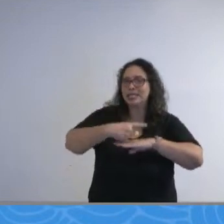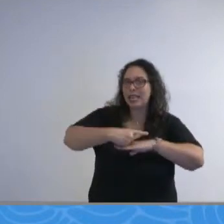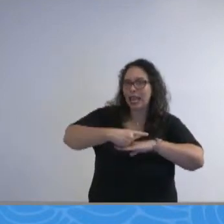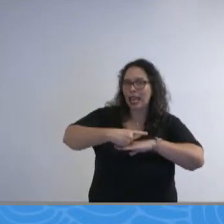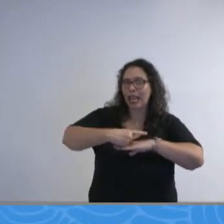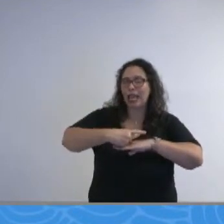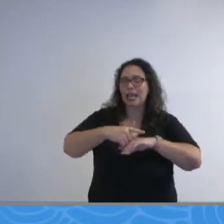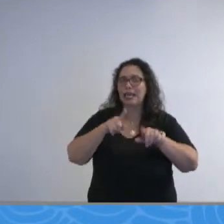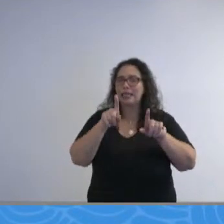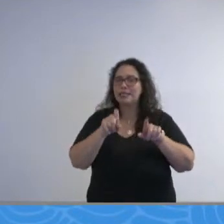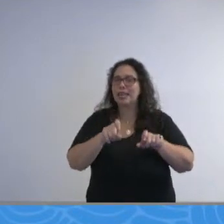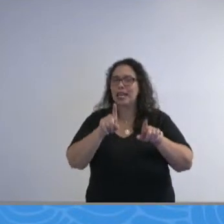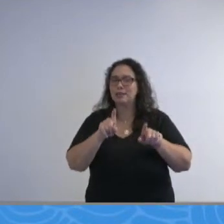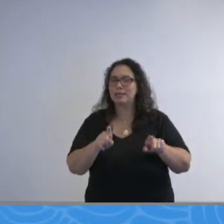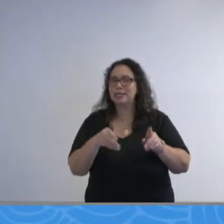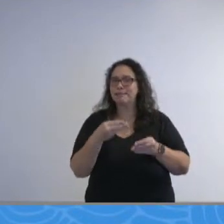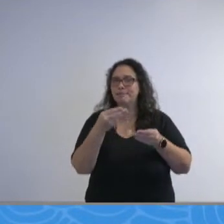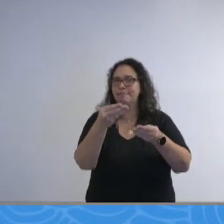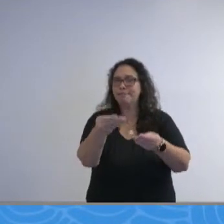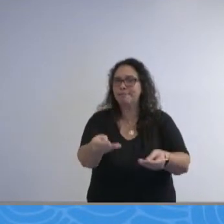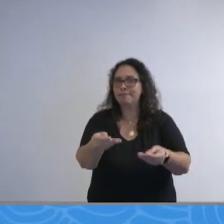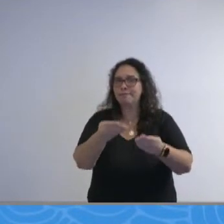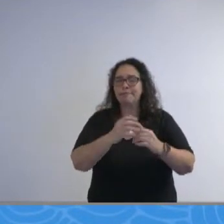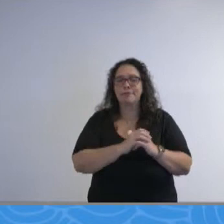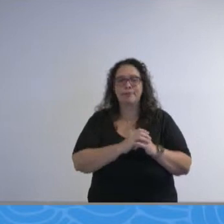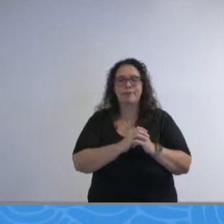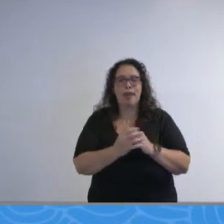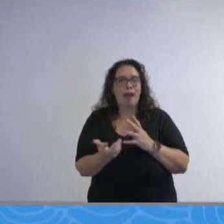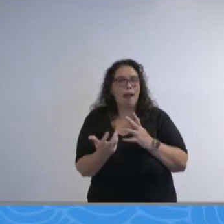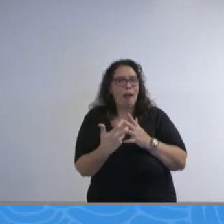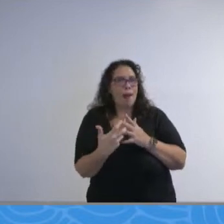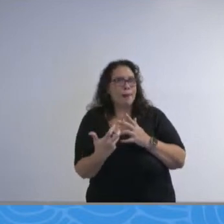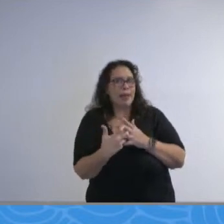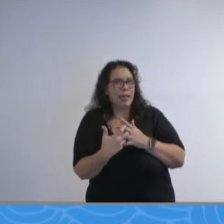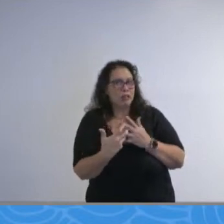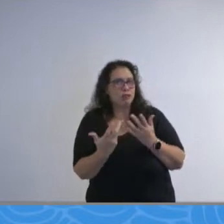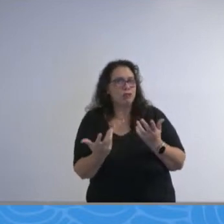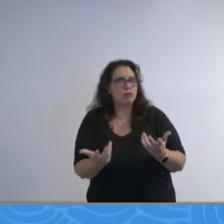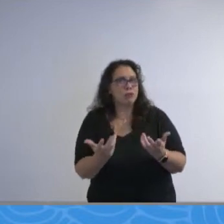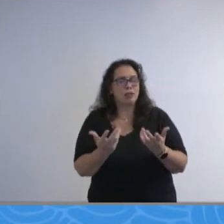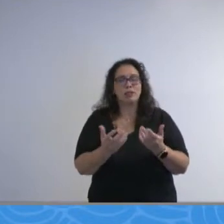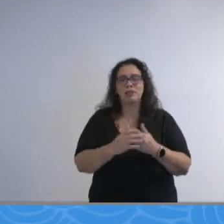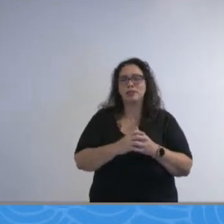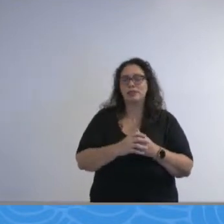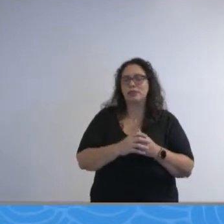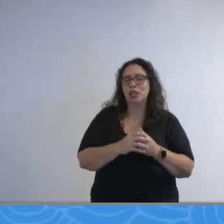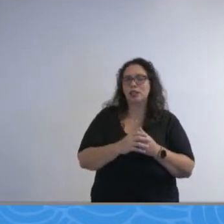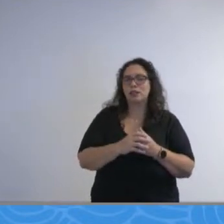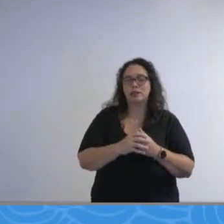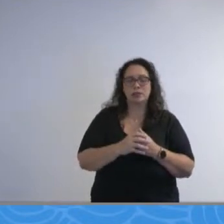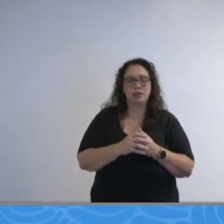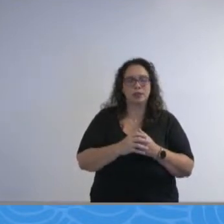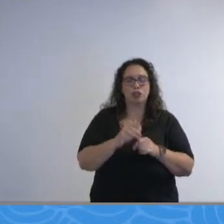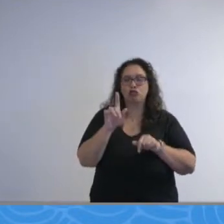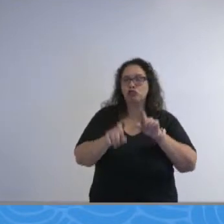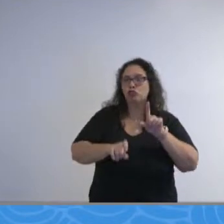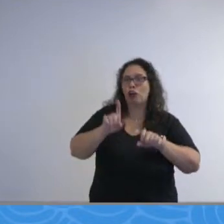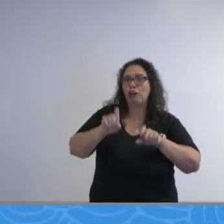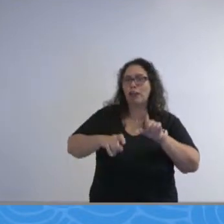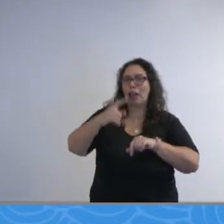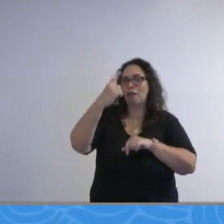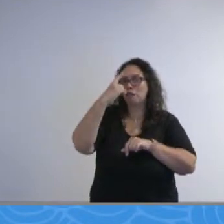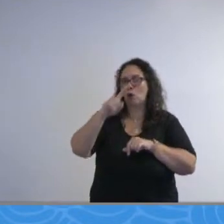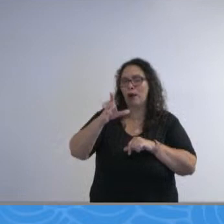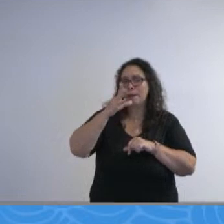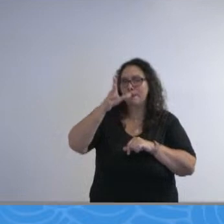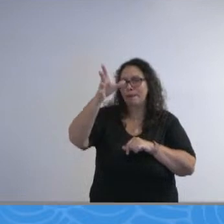the assessment be administered, accommodations, surveys for parents to get